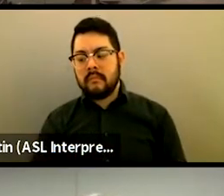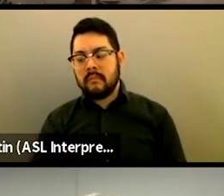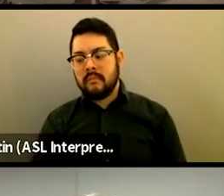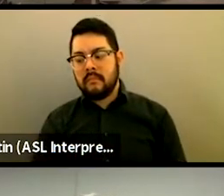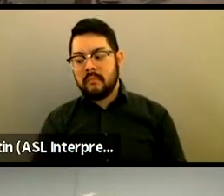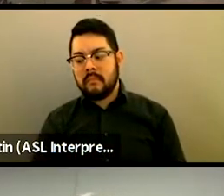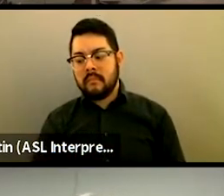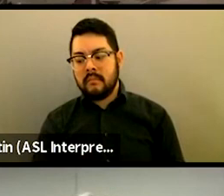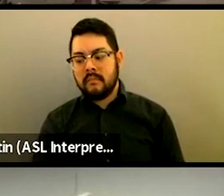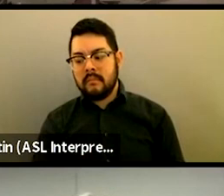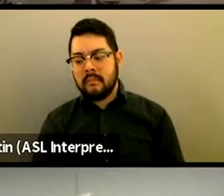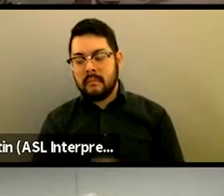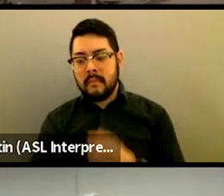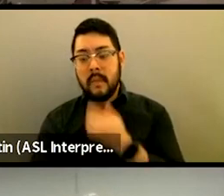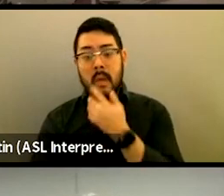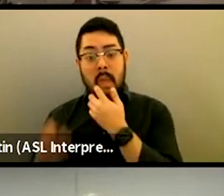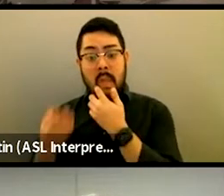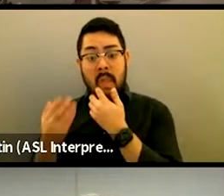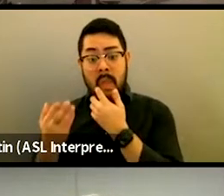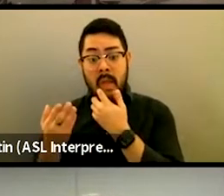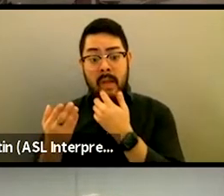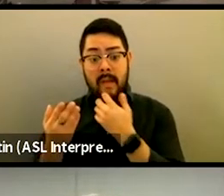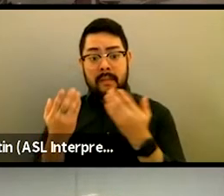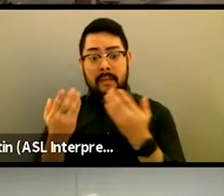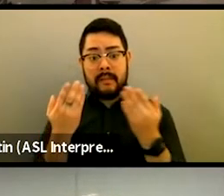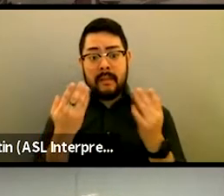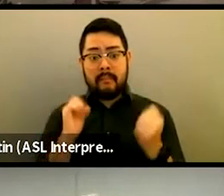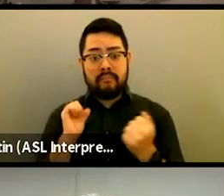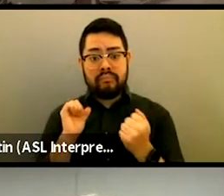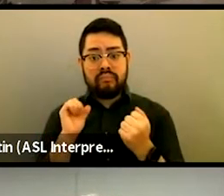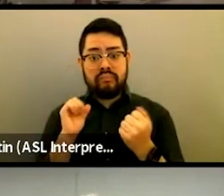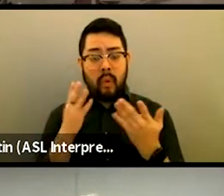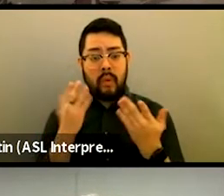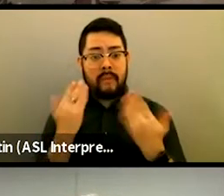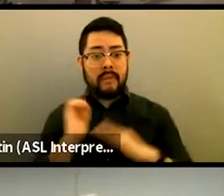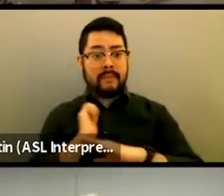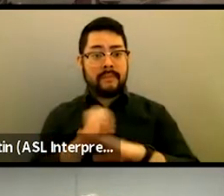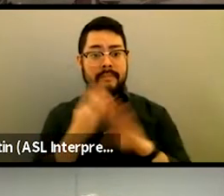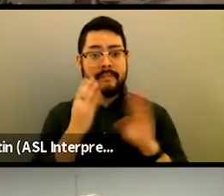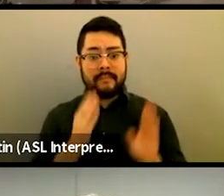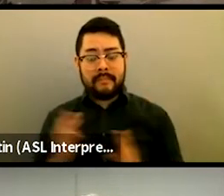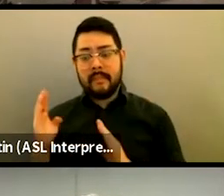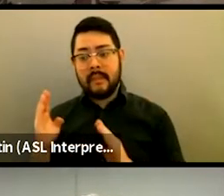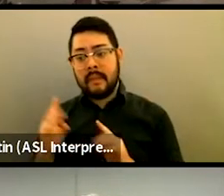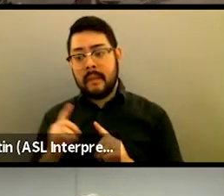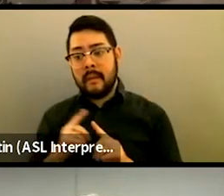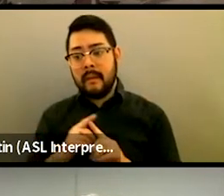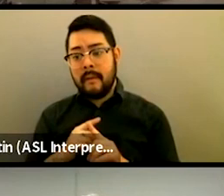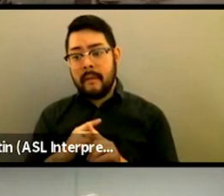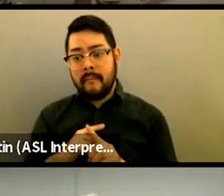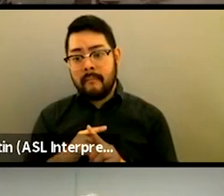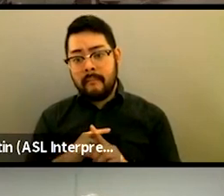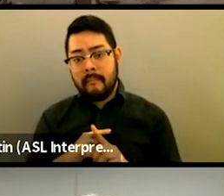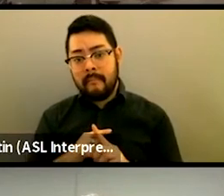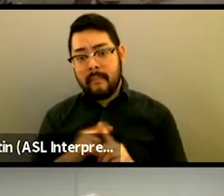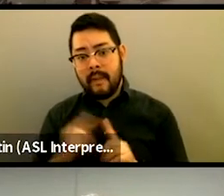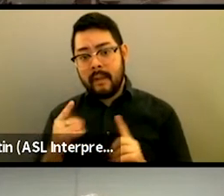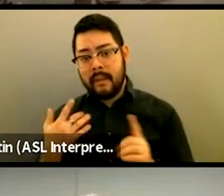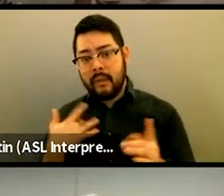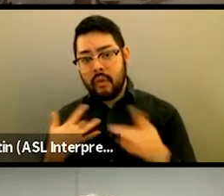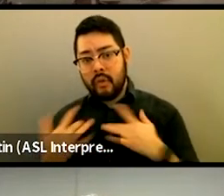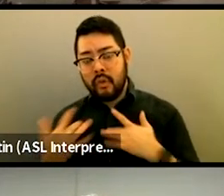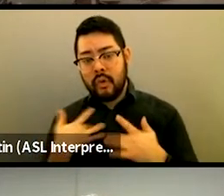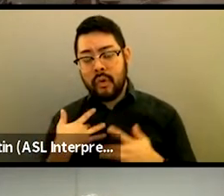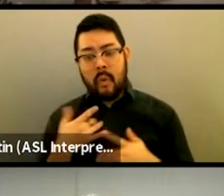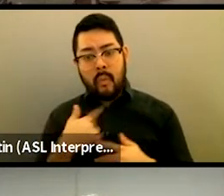There is a mechanism in place for those, not only for those reports to be made, but for those concerns to be addressed